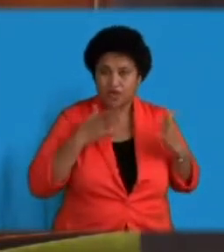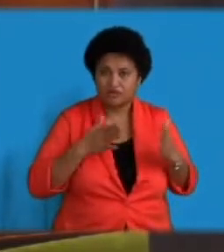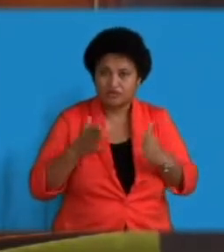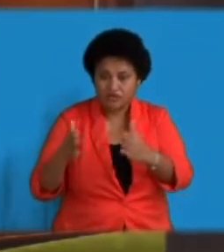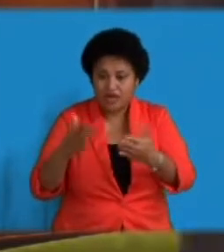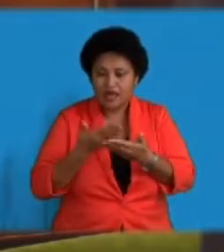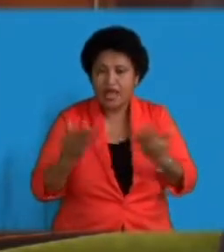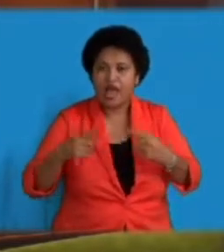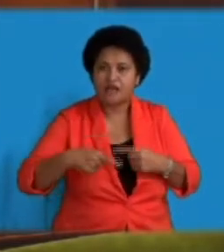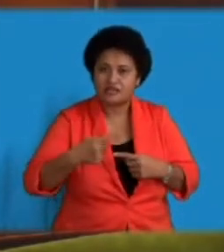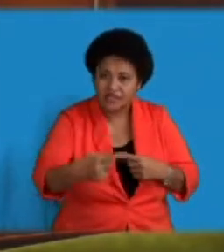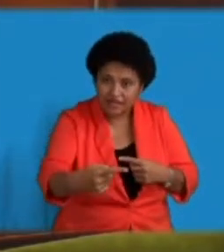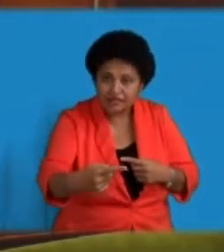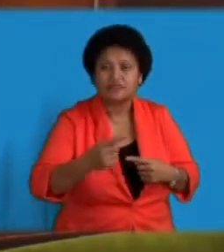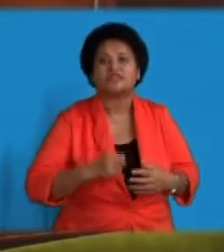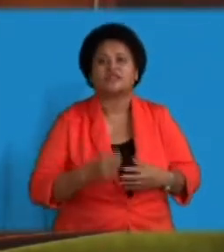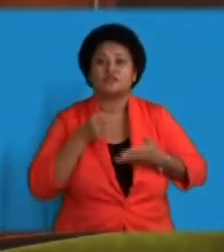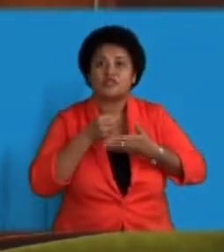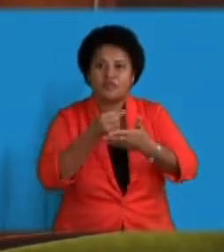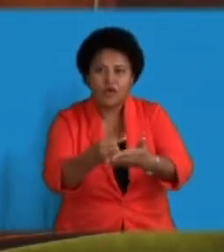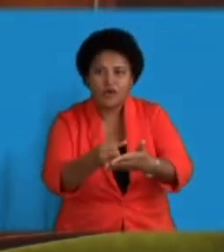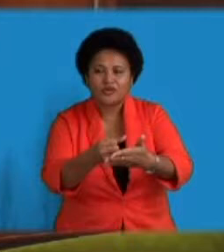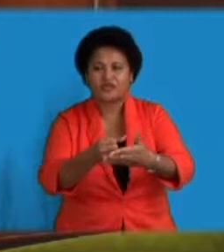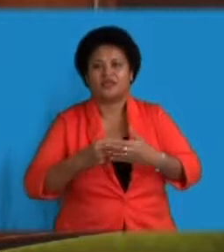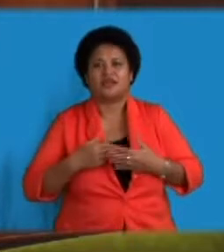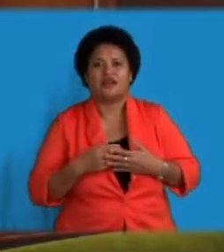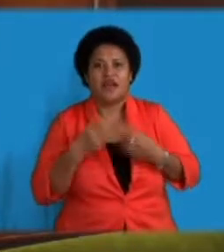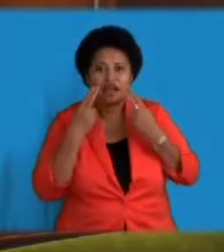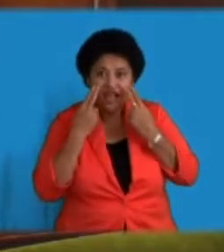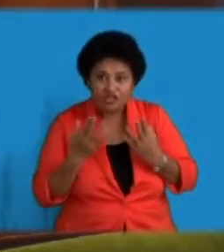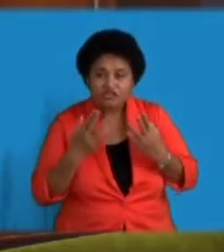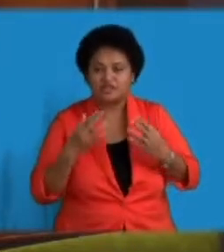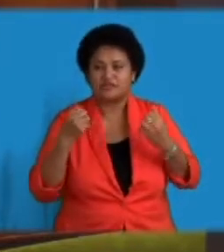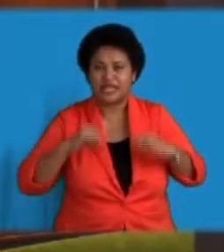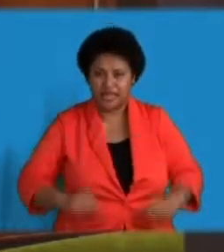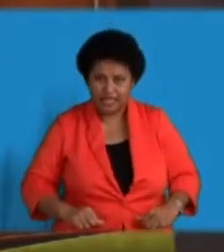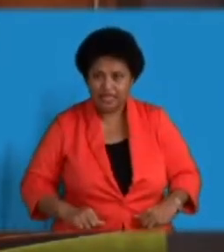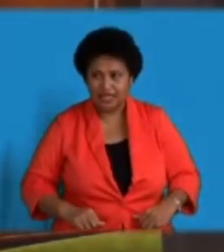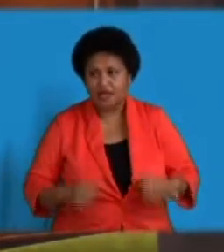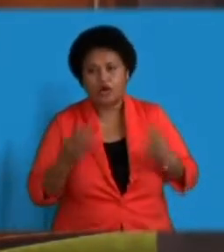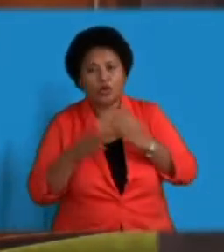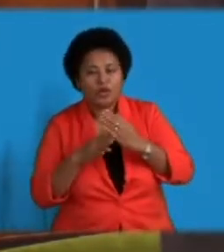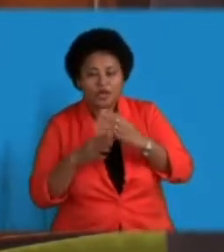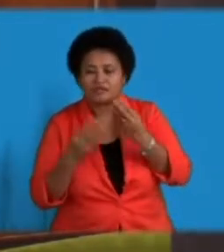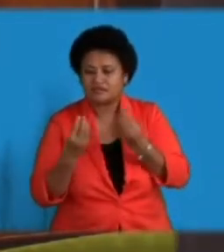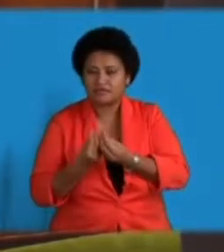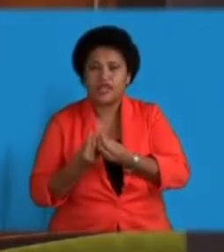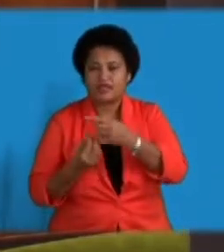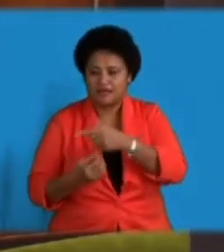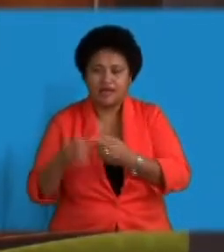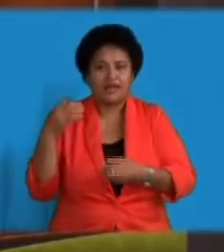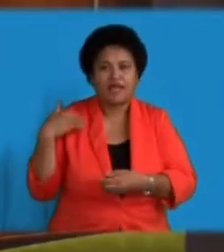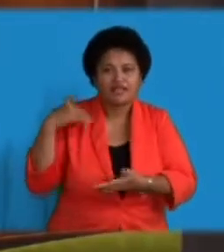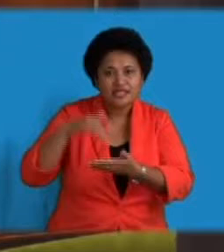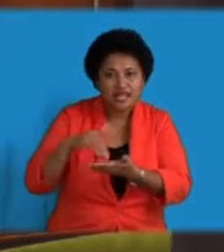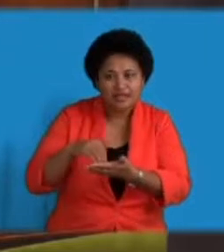ways to support the development of nephrology, clinical care for kidney disease, together with public health programs, to support awareness and